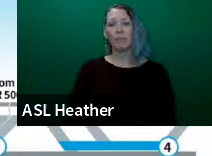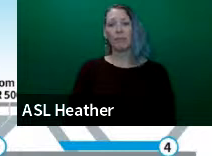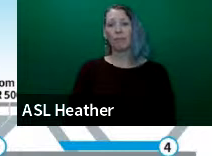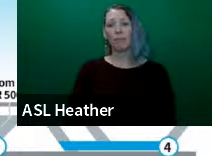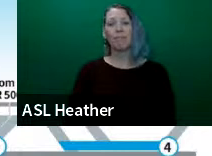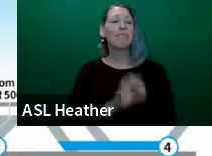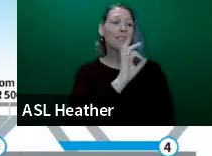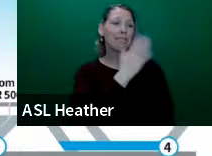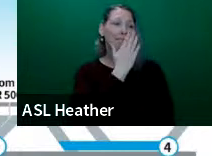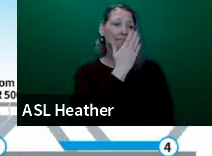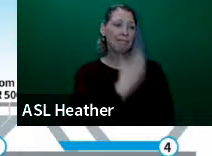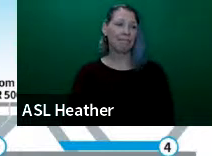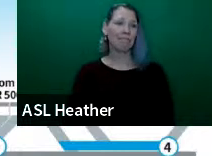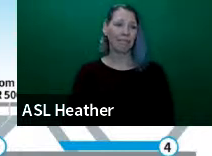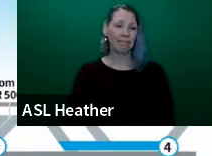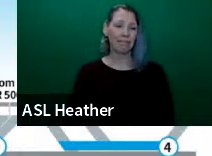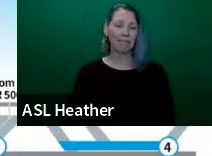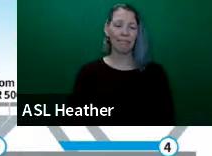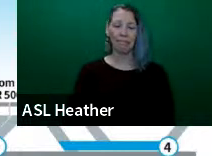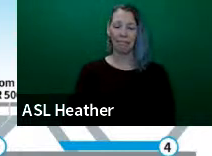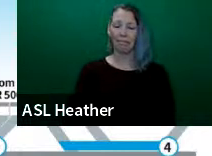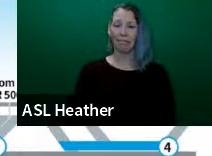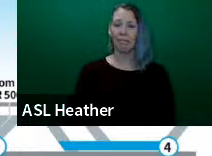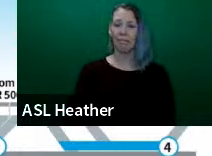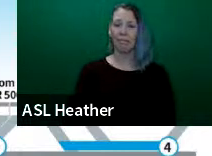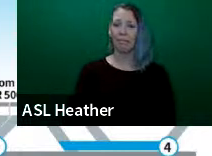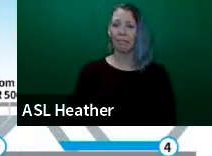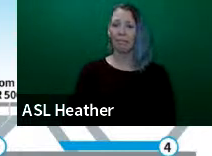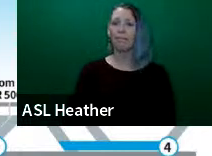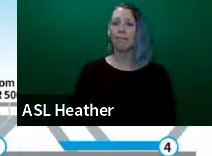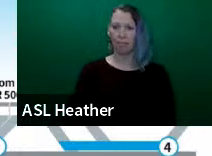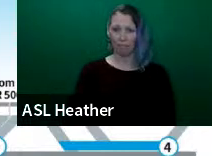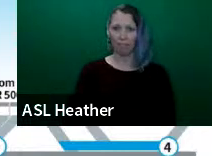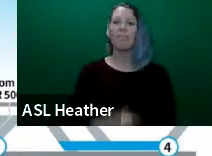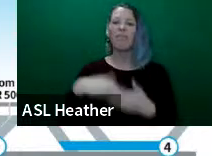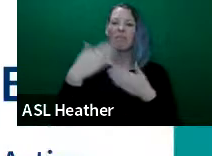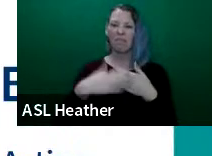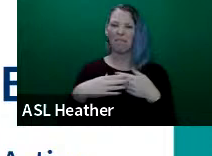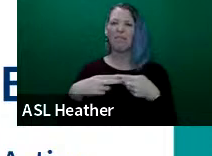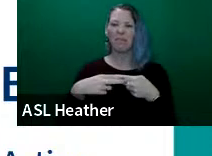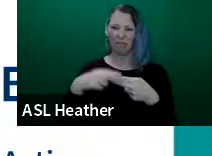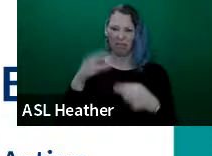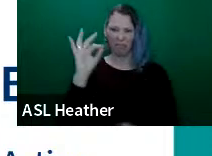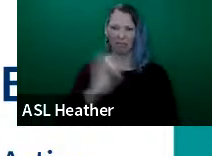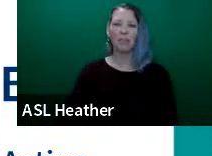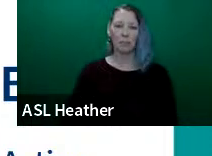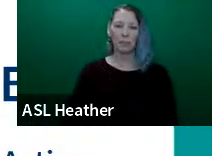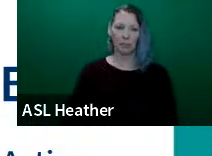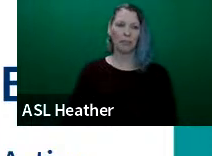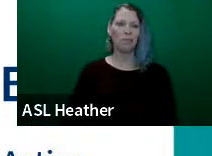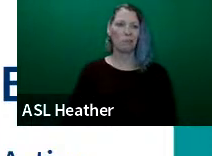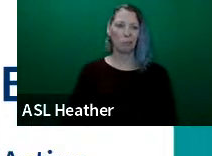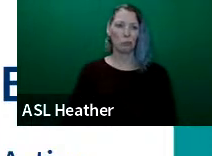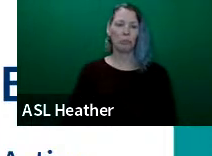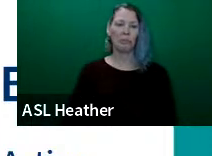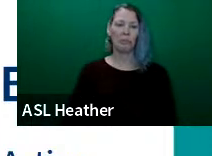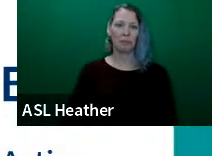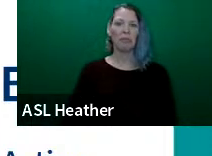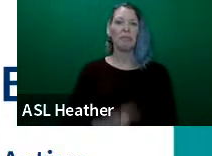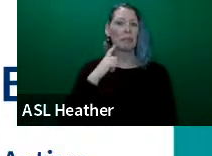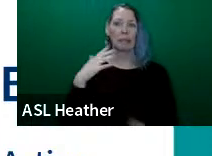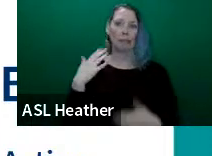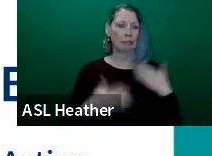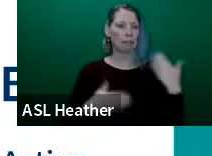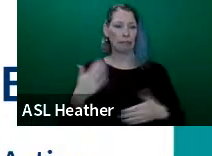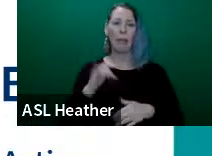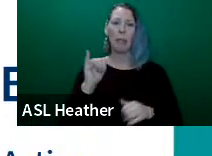Thank you, President Peterson. Let's go to the Noted, Ryan. next. Yep, yeah, let's go to the next ones. We'll note that. Let's go to the next ones. I'll try to go through these quickly. These are